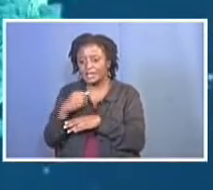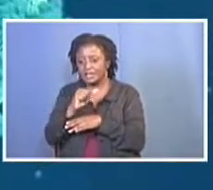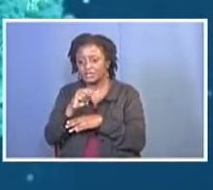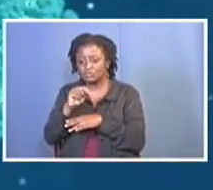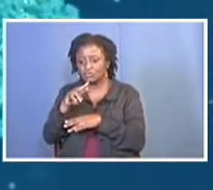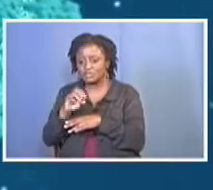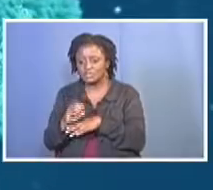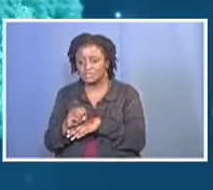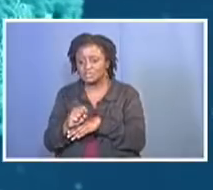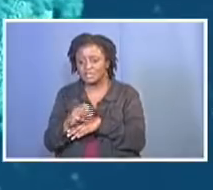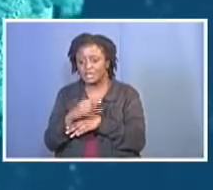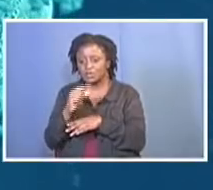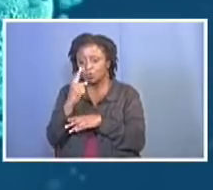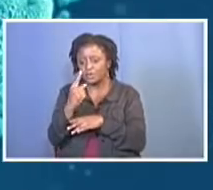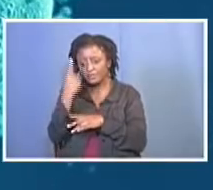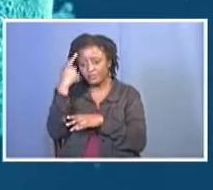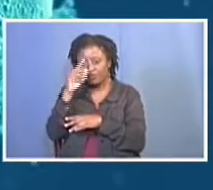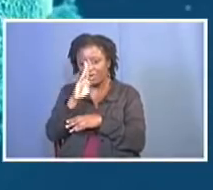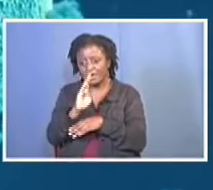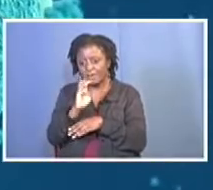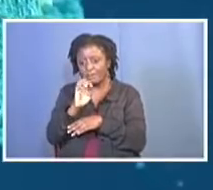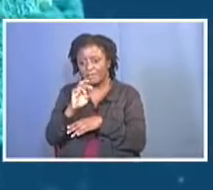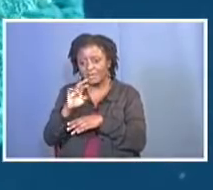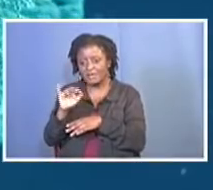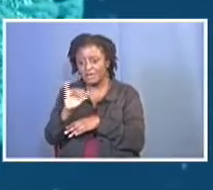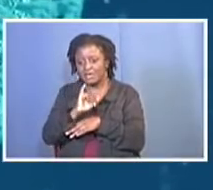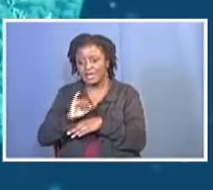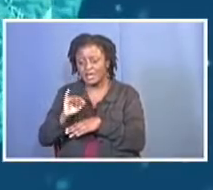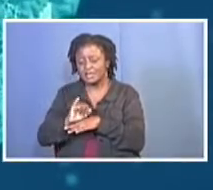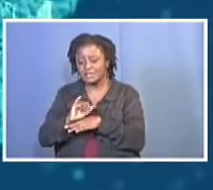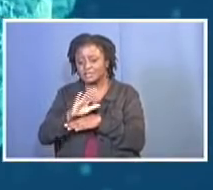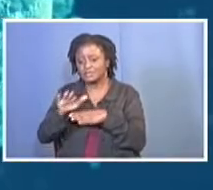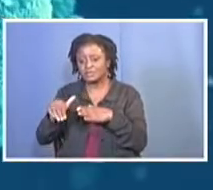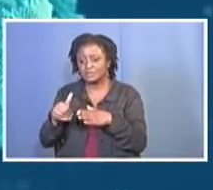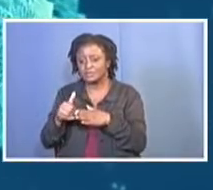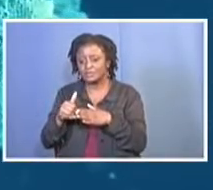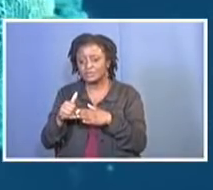and 1 for the Berry Islands. That gives us a countrywide total of